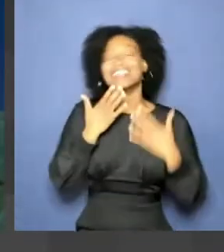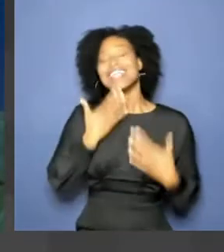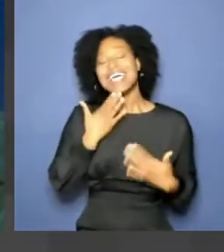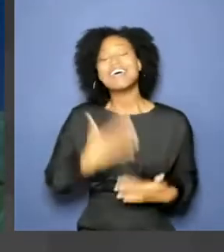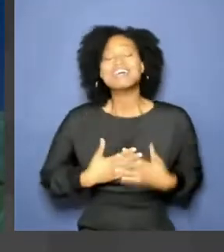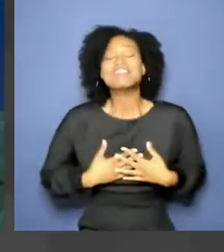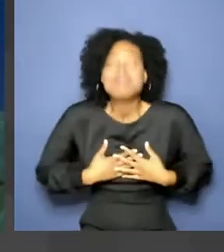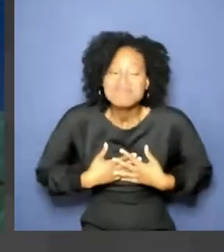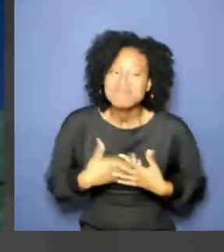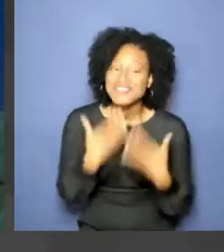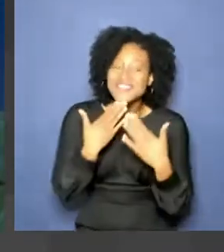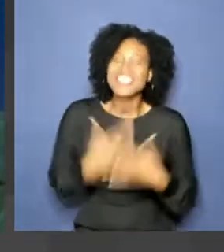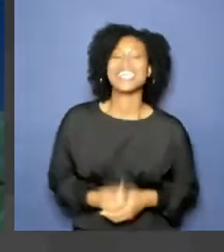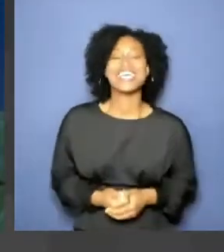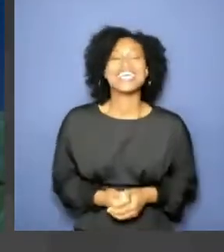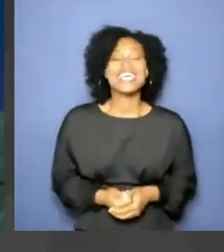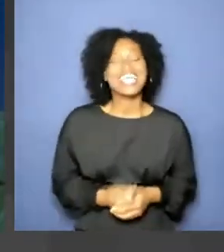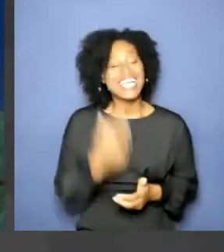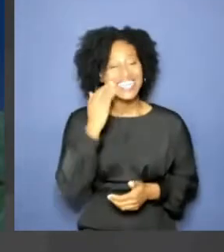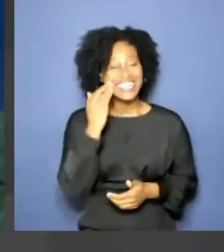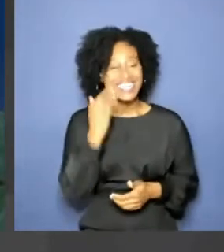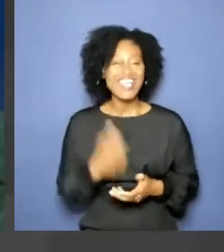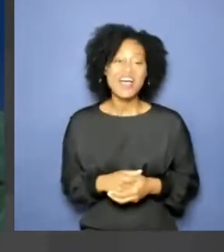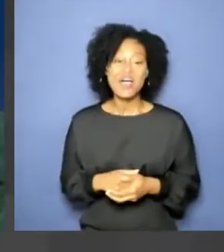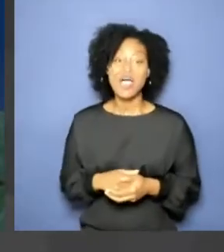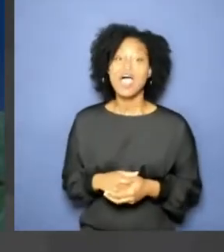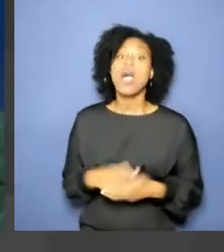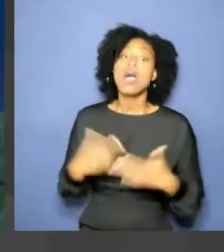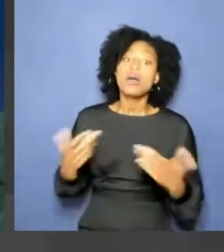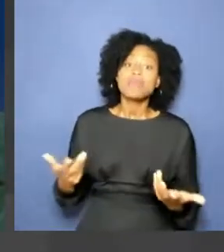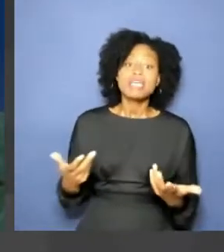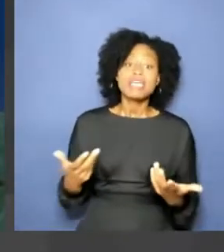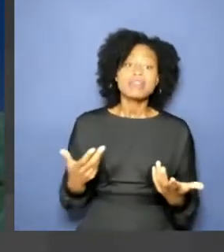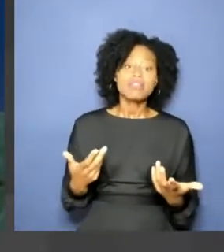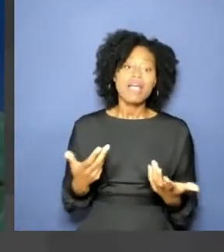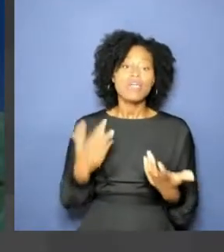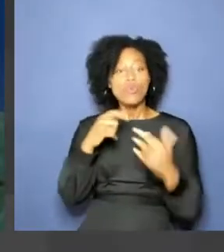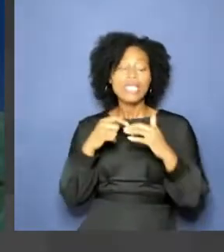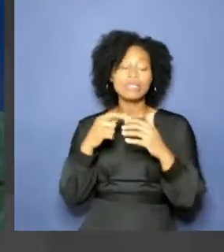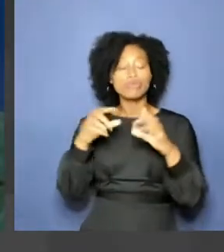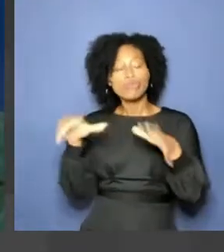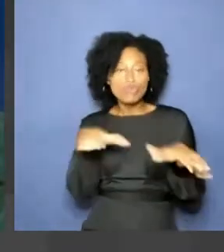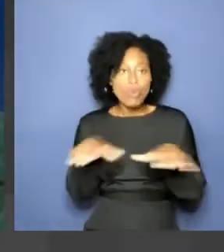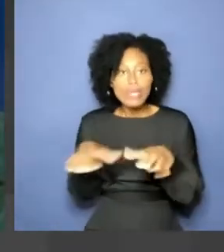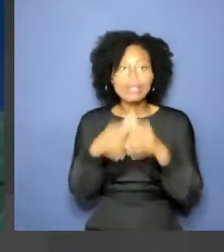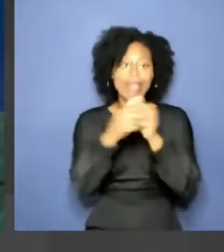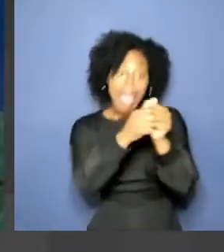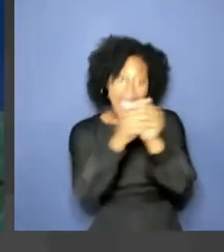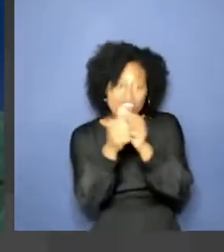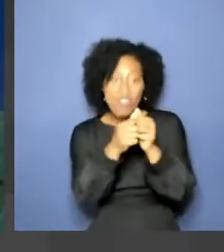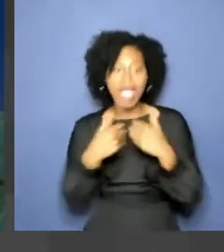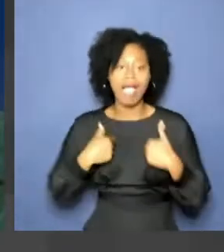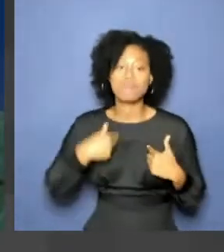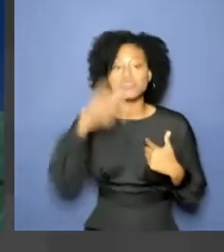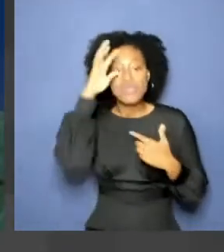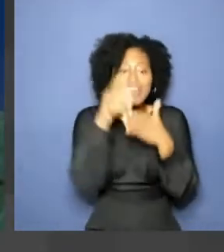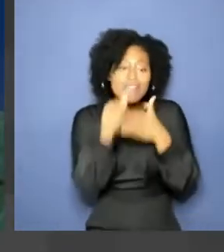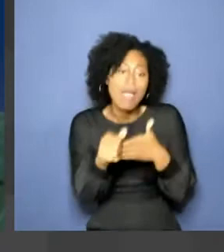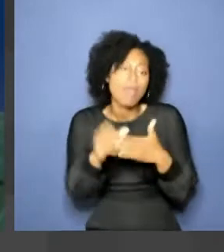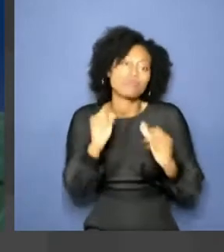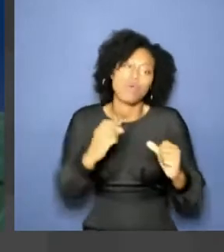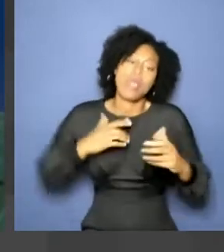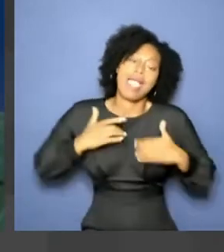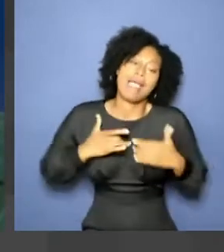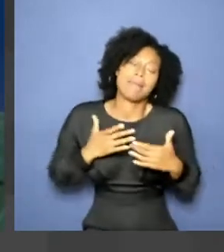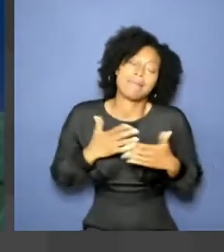And of course, we many that lead it together. But I'm like the creative lead, and I'm super happy about that. But it feels